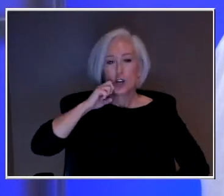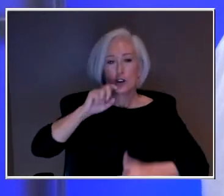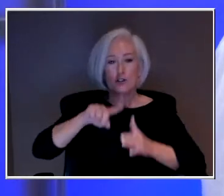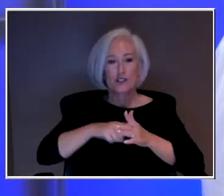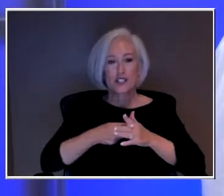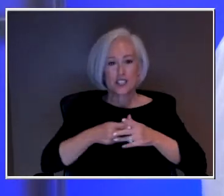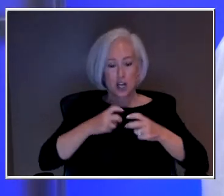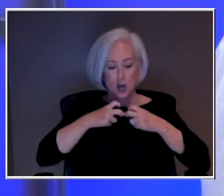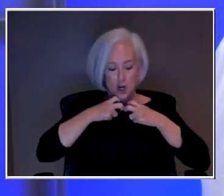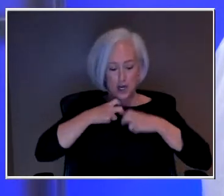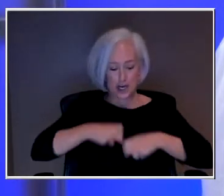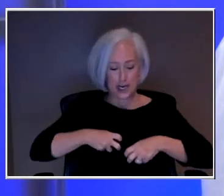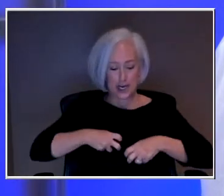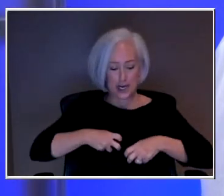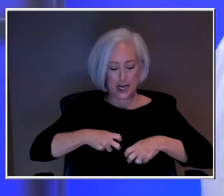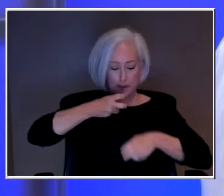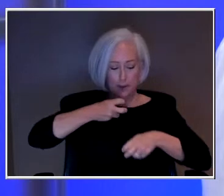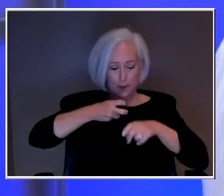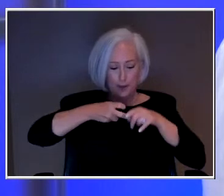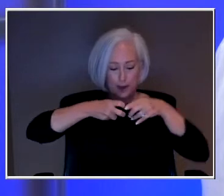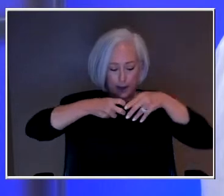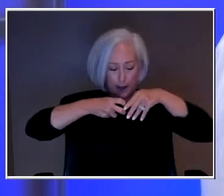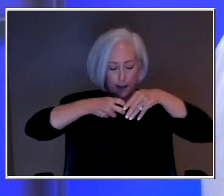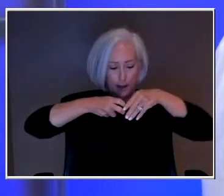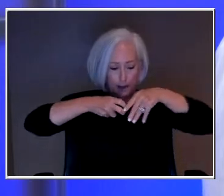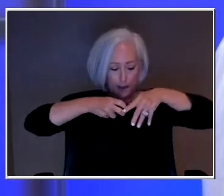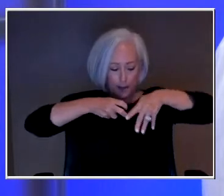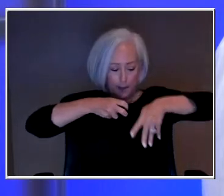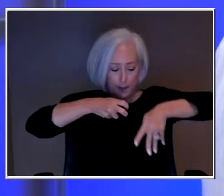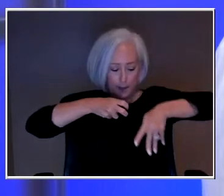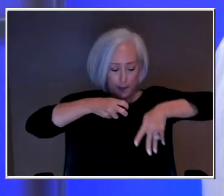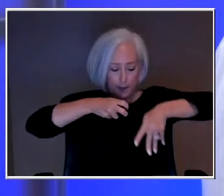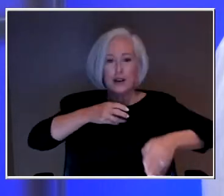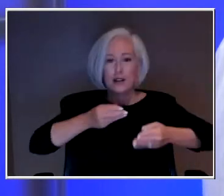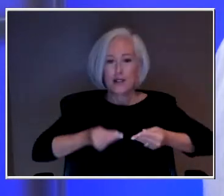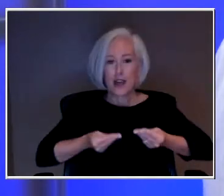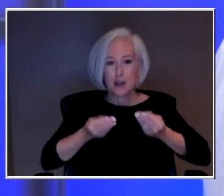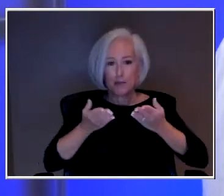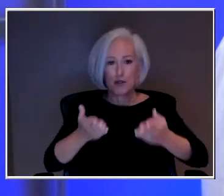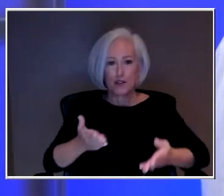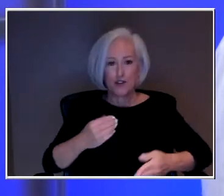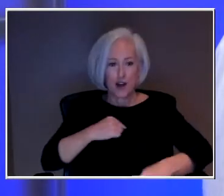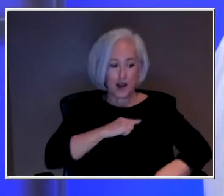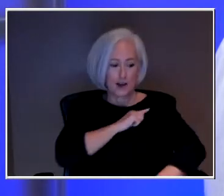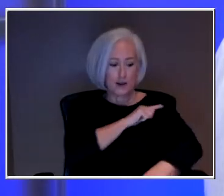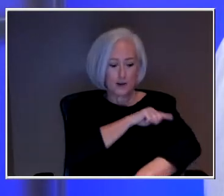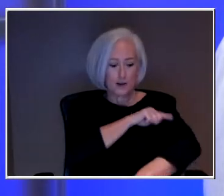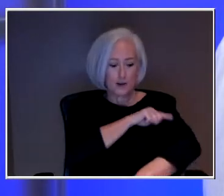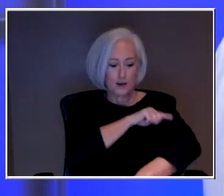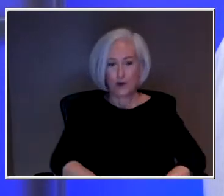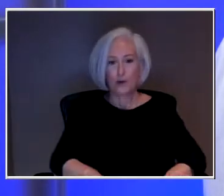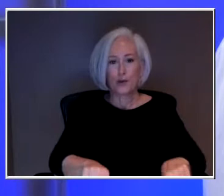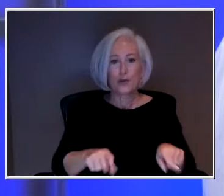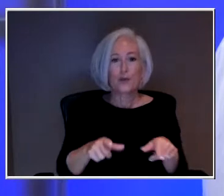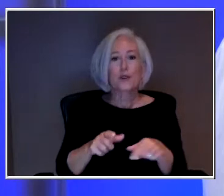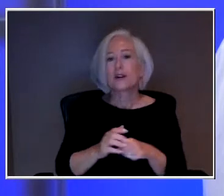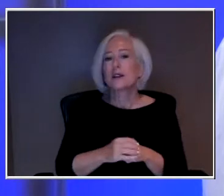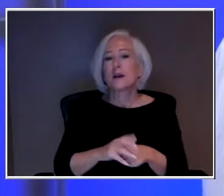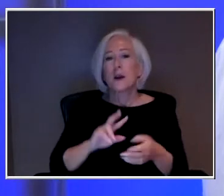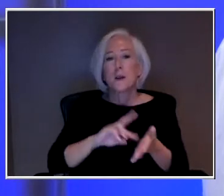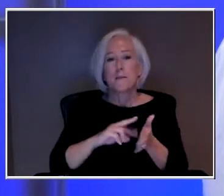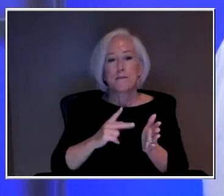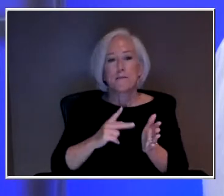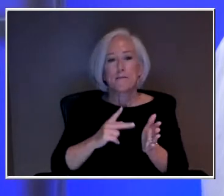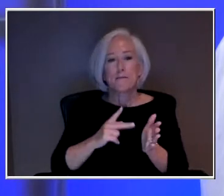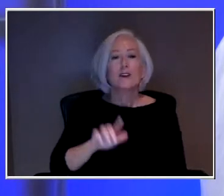provide myotomal and dermatomal coverage for your body, meaning that if your L4 nerve, I always tell patients,